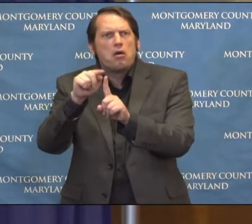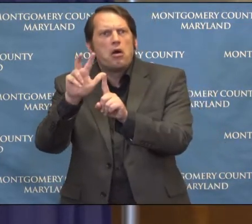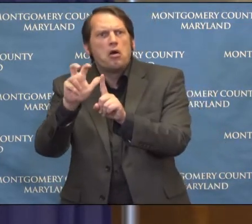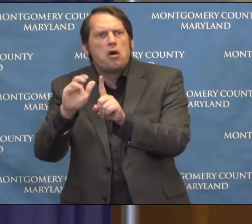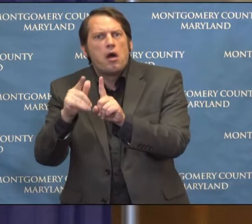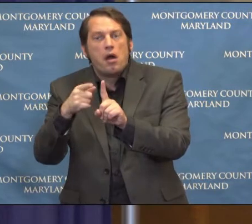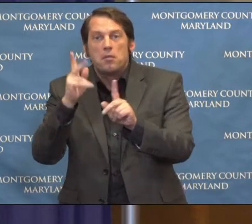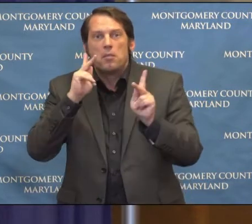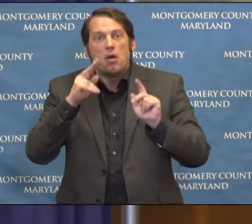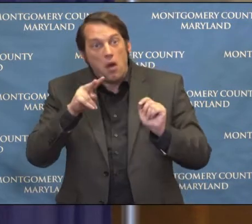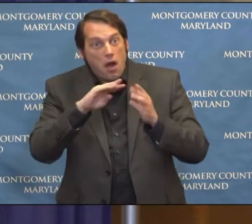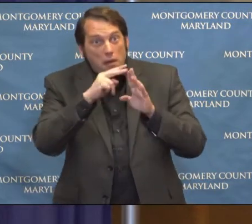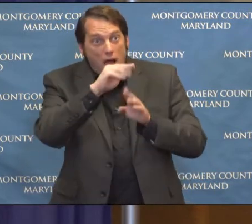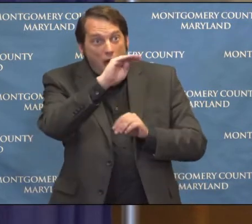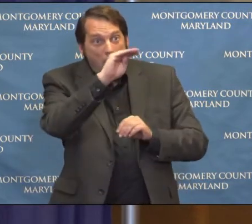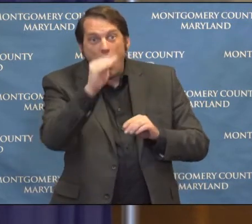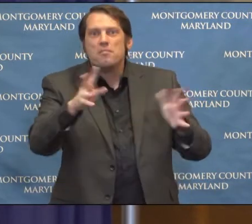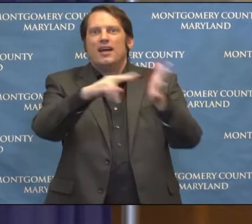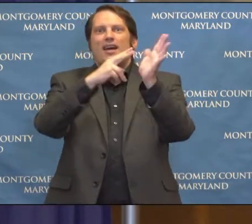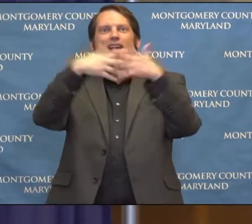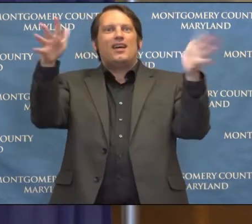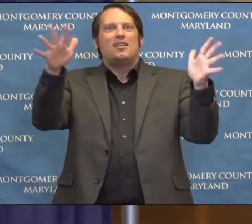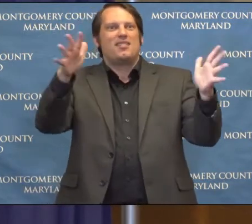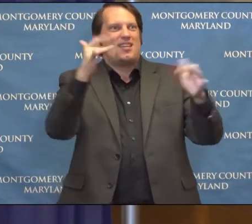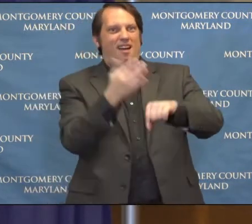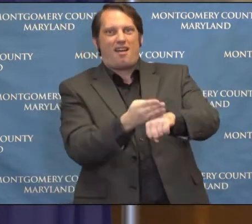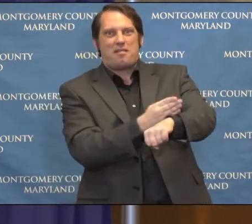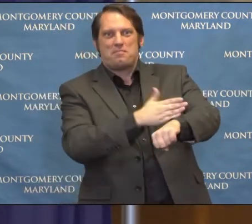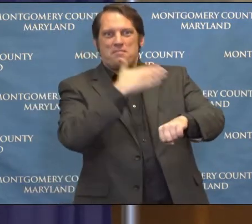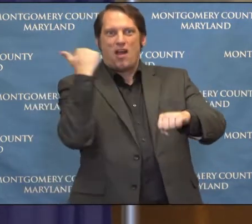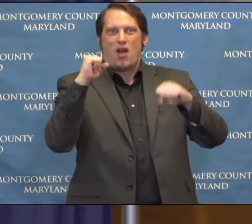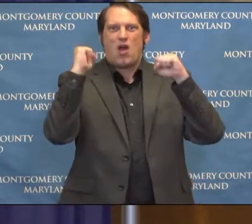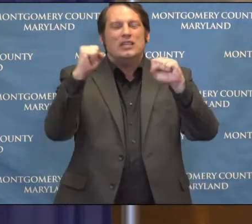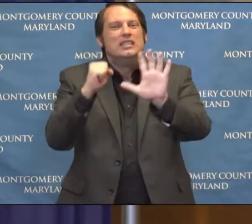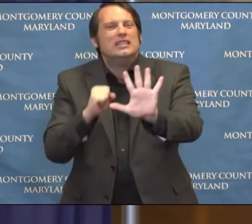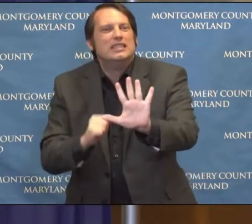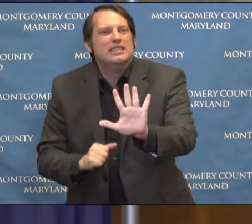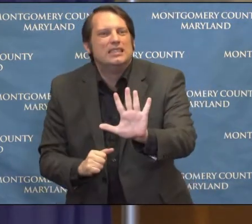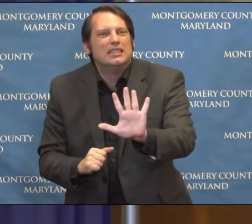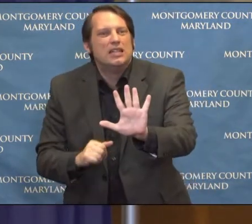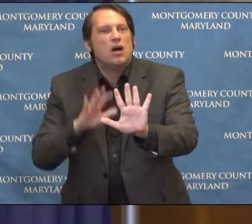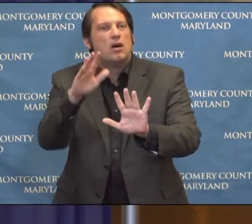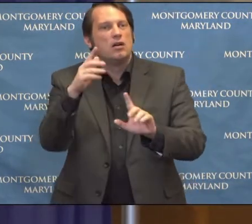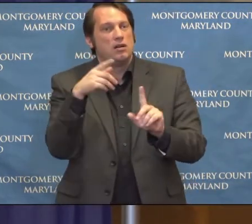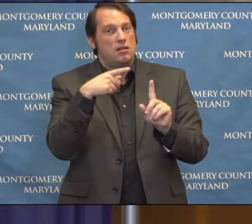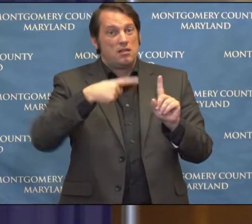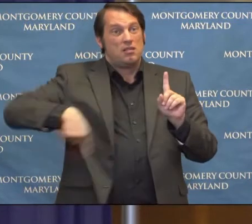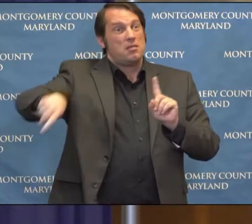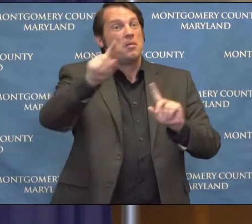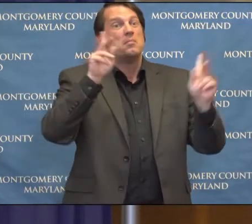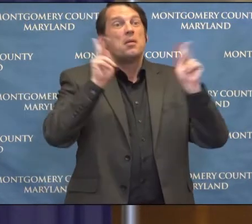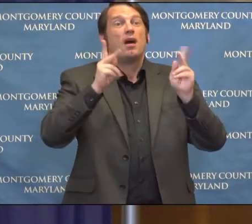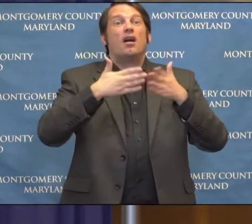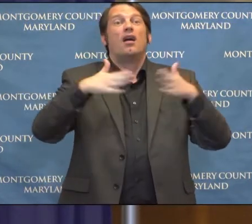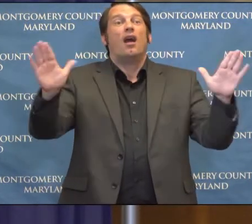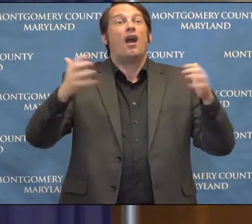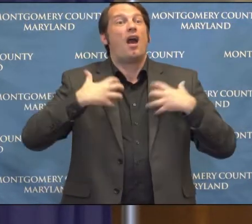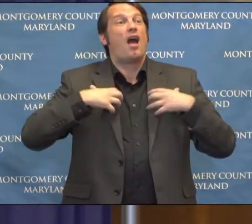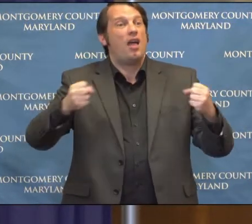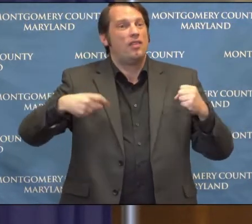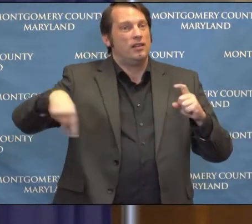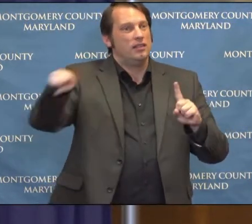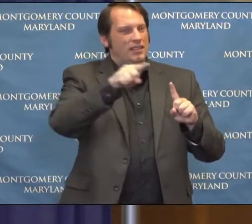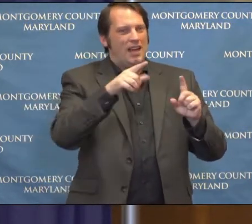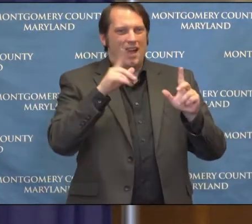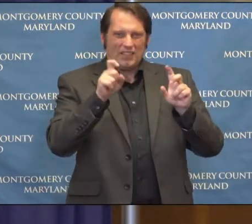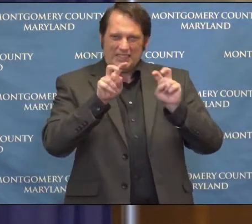done. Those of us in public health took a deep breath to say, let's see. The next day we had 1,000 cases. And so